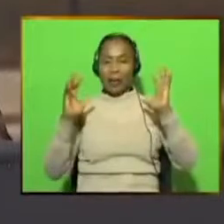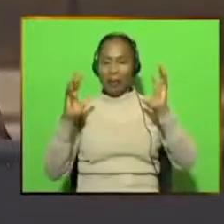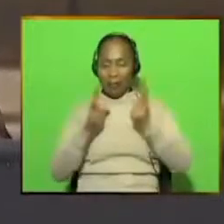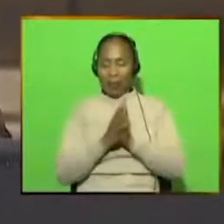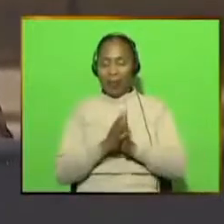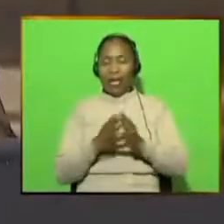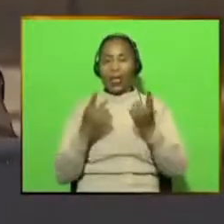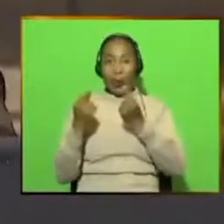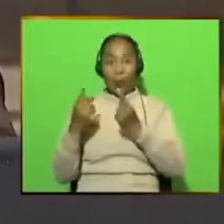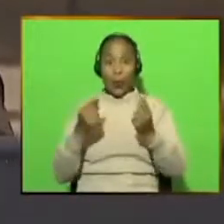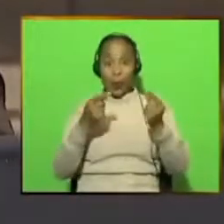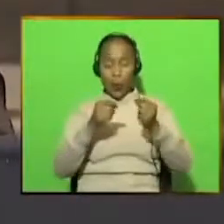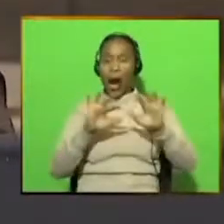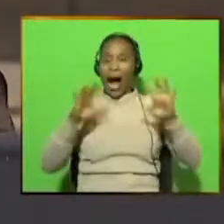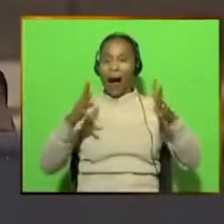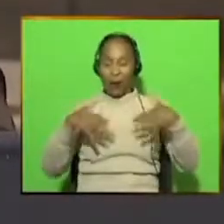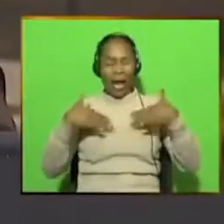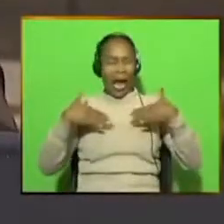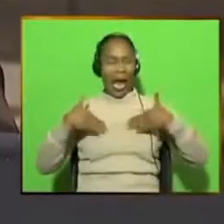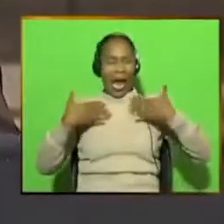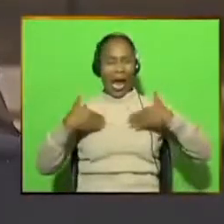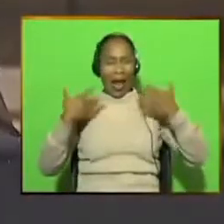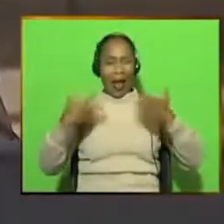so joyously.